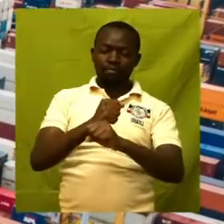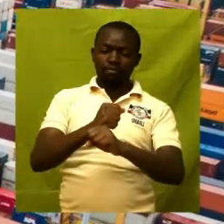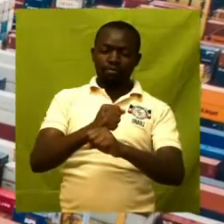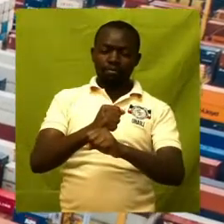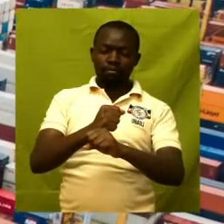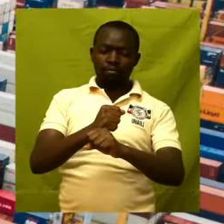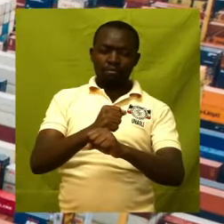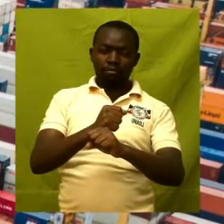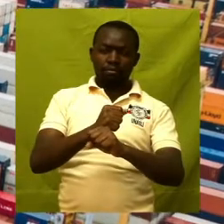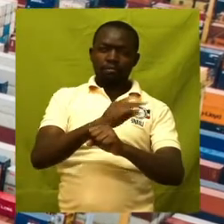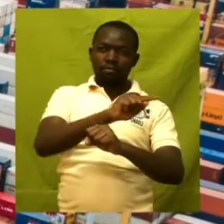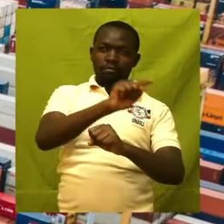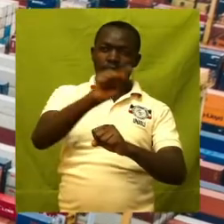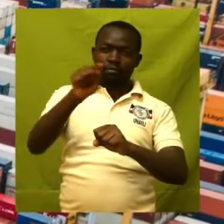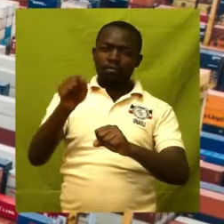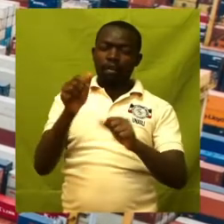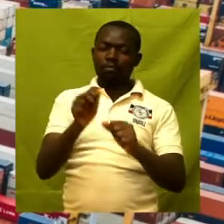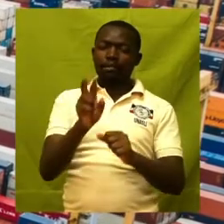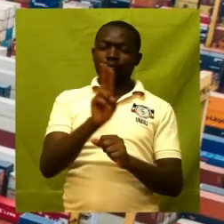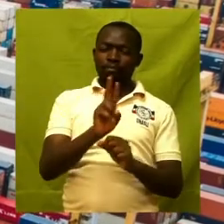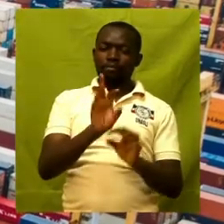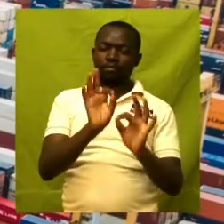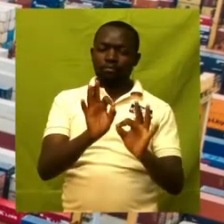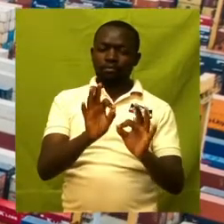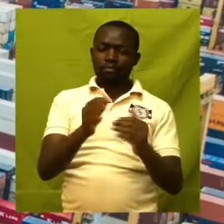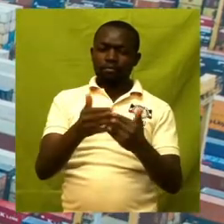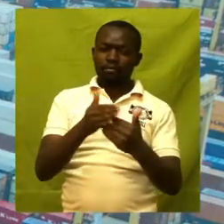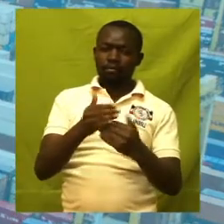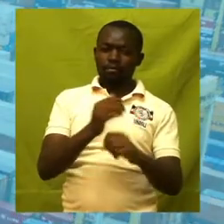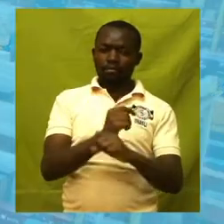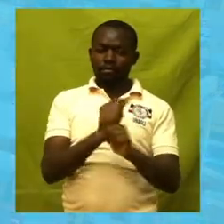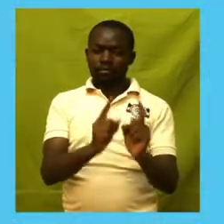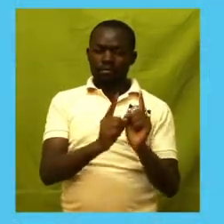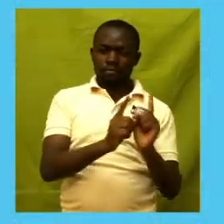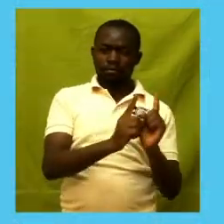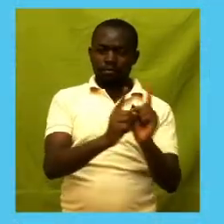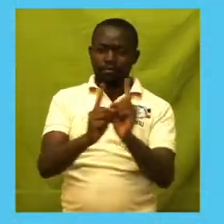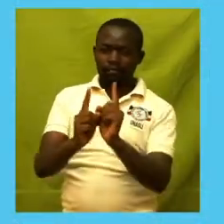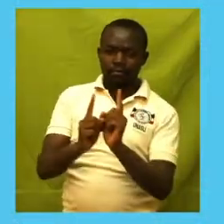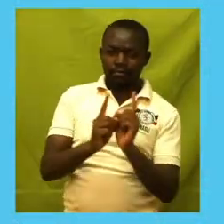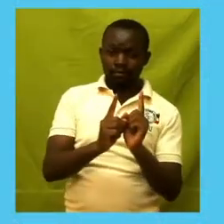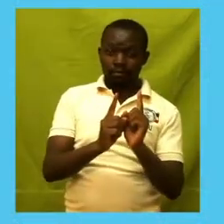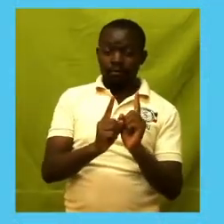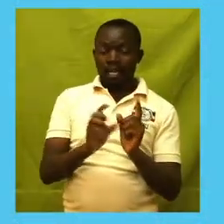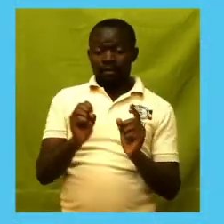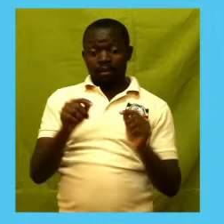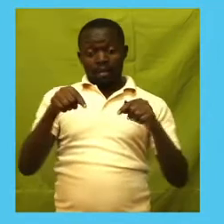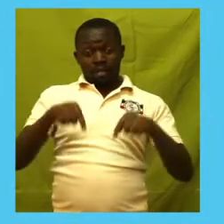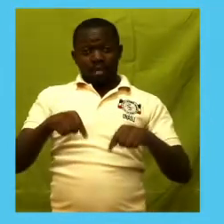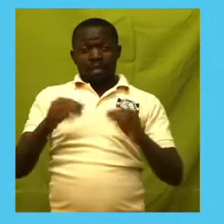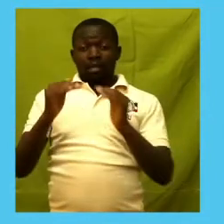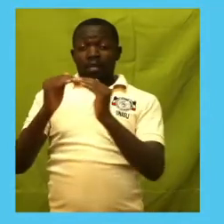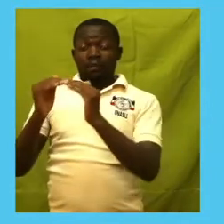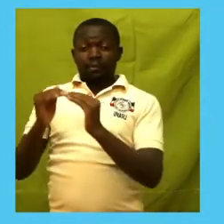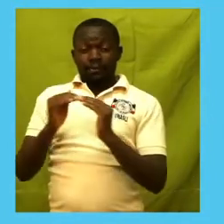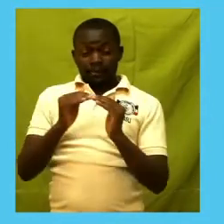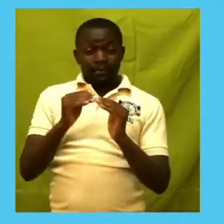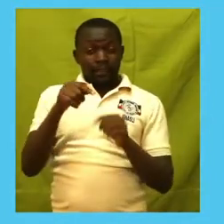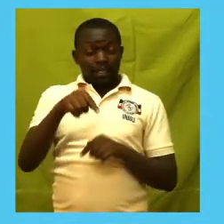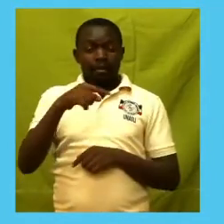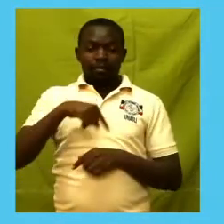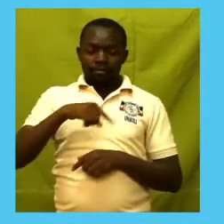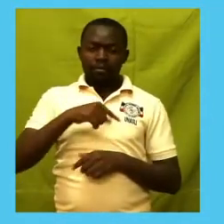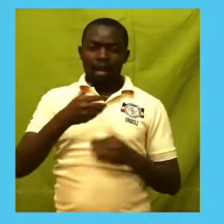them. We need them. Every one of us needs them. Now, in this lesson,